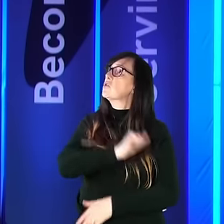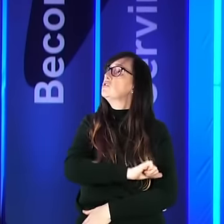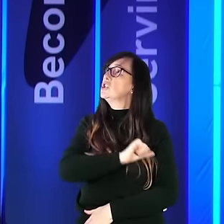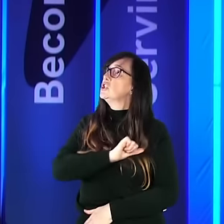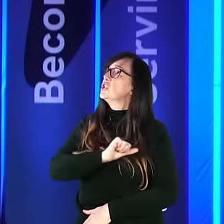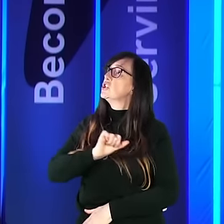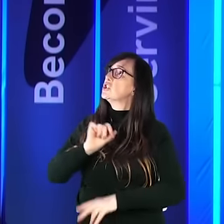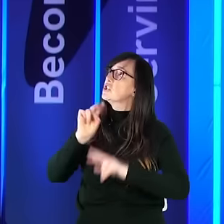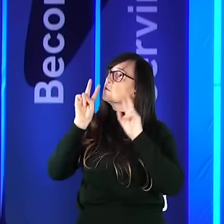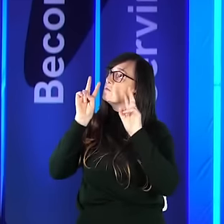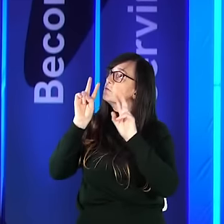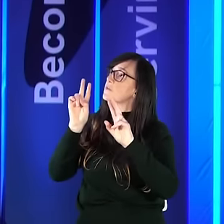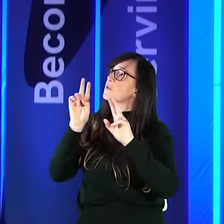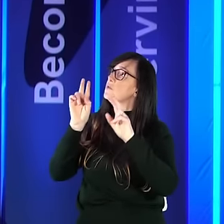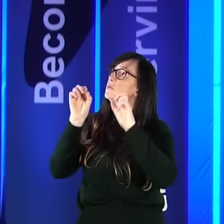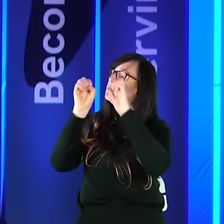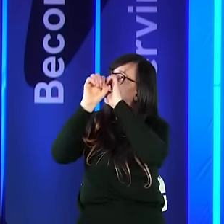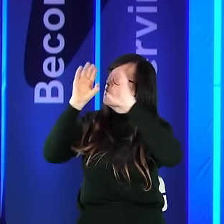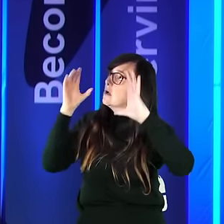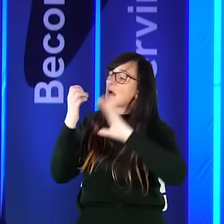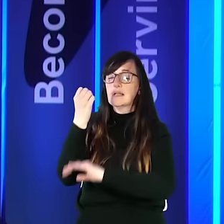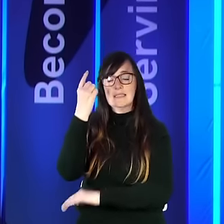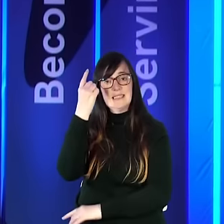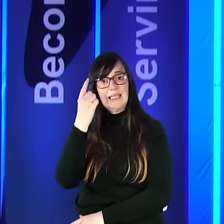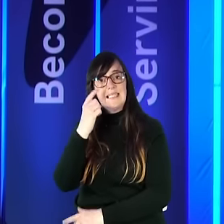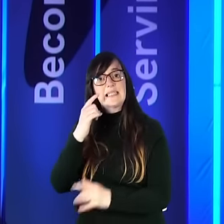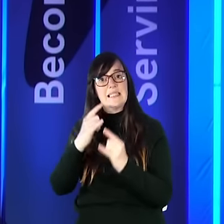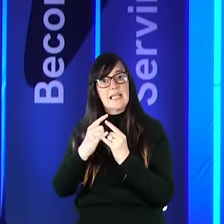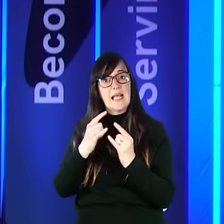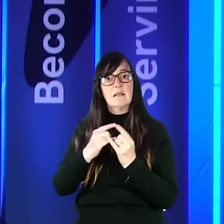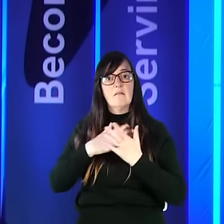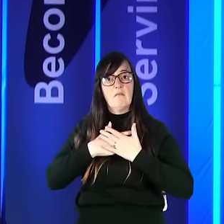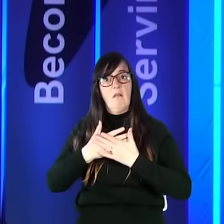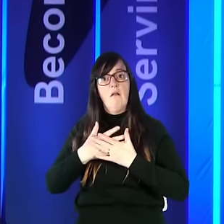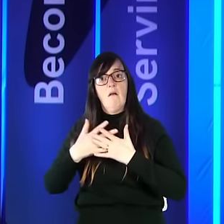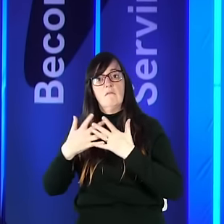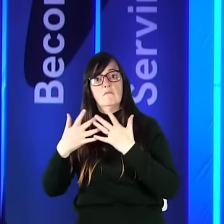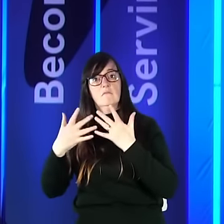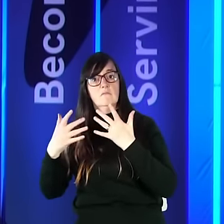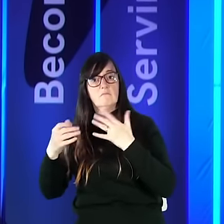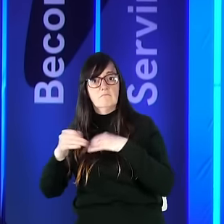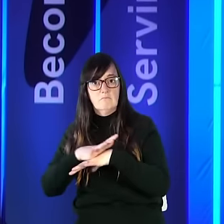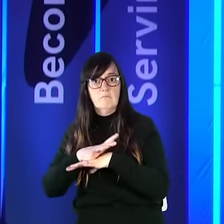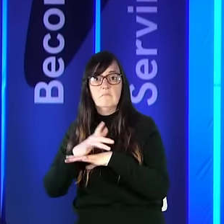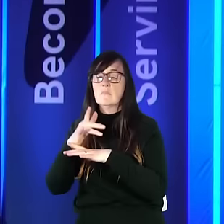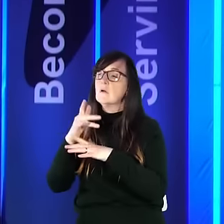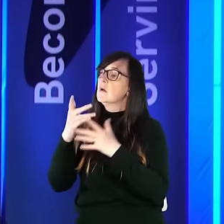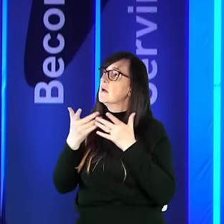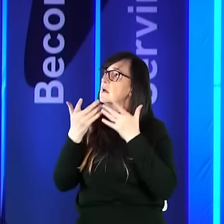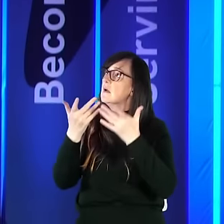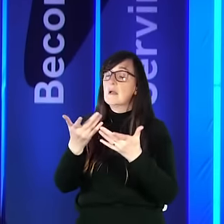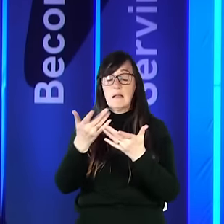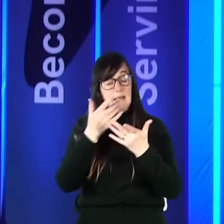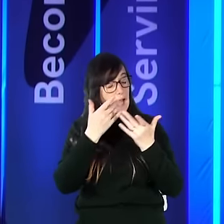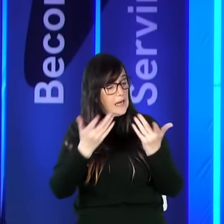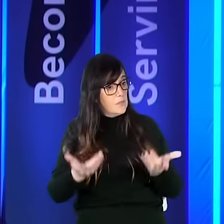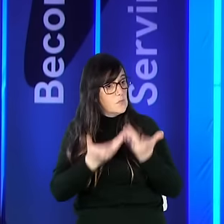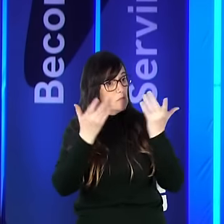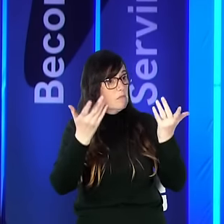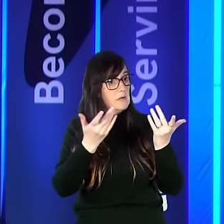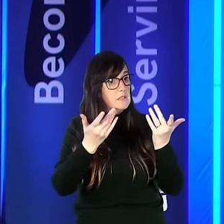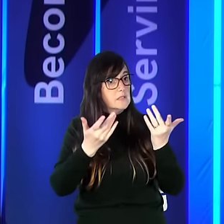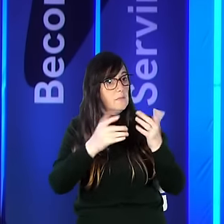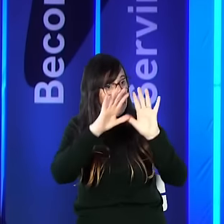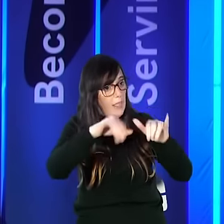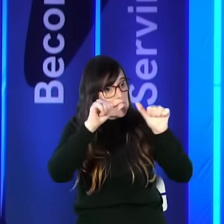also conveys societal and relational goods that can bring blessing and flourishing